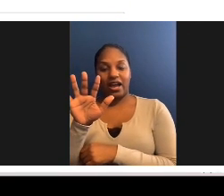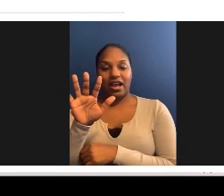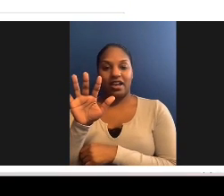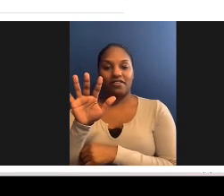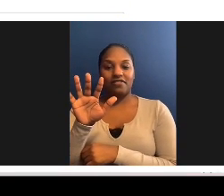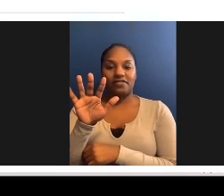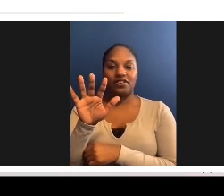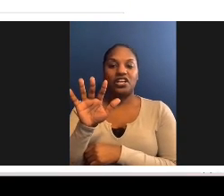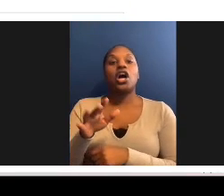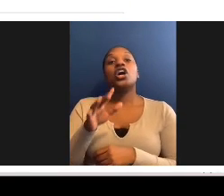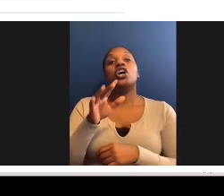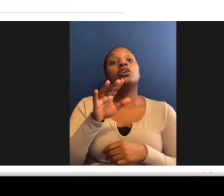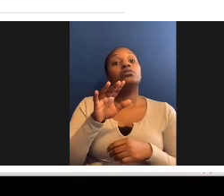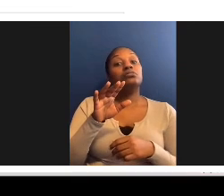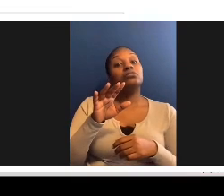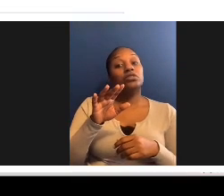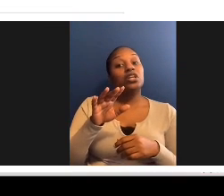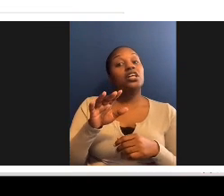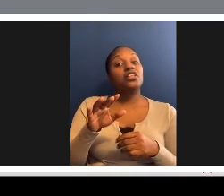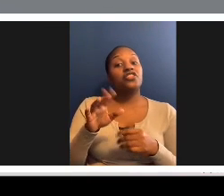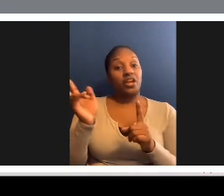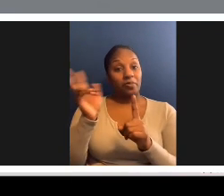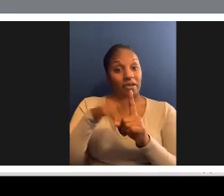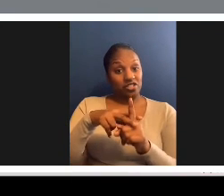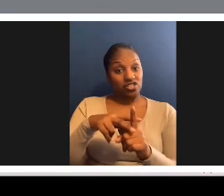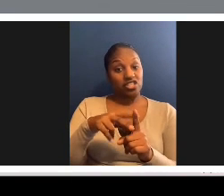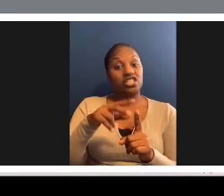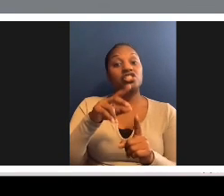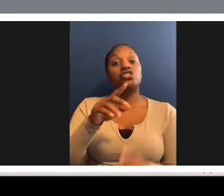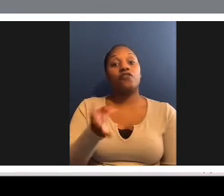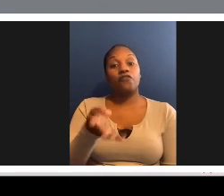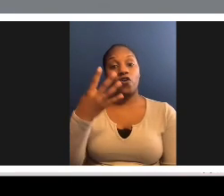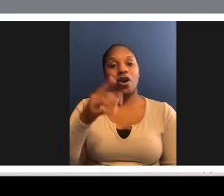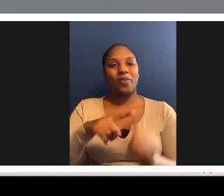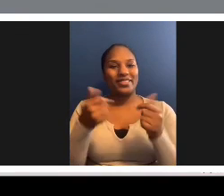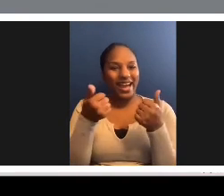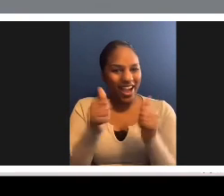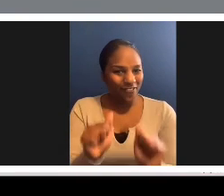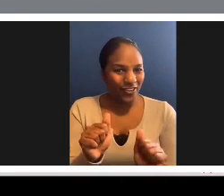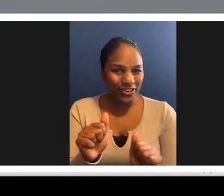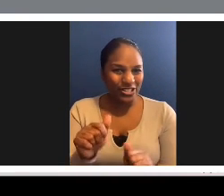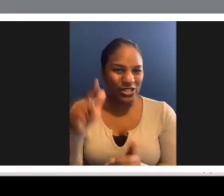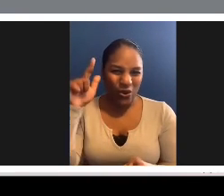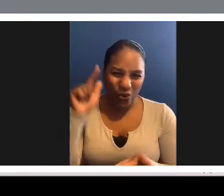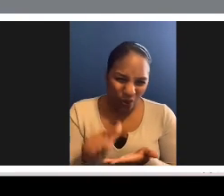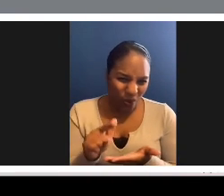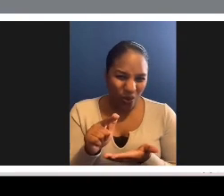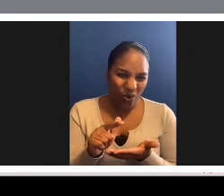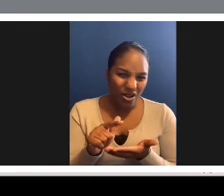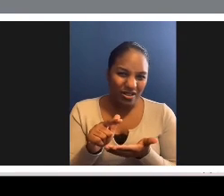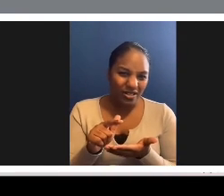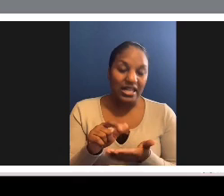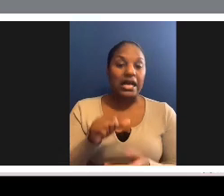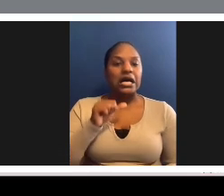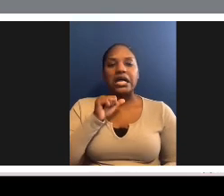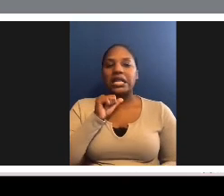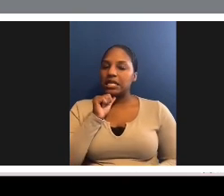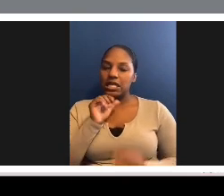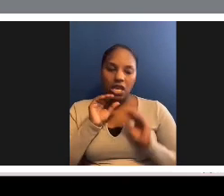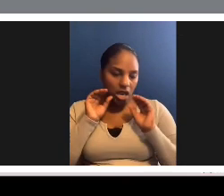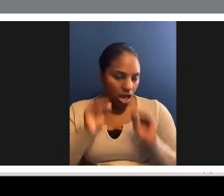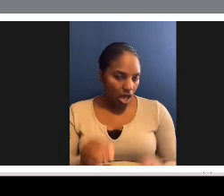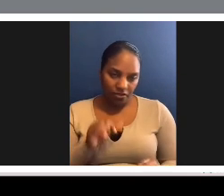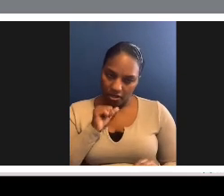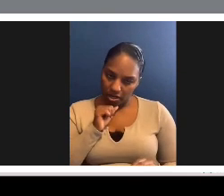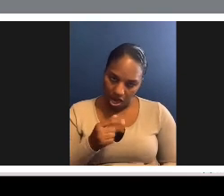level is very low. So let me show you just a little bit about that. Now, there's nothing inappropriate that will pop up, but this is